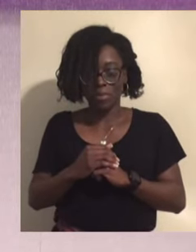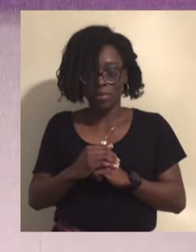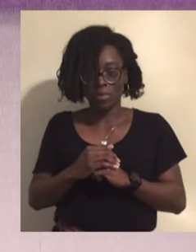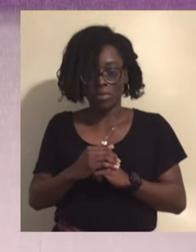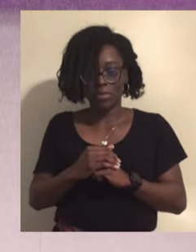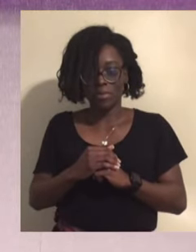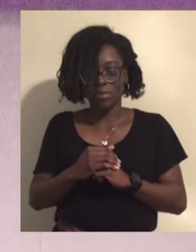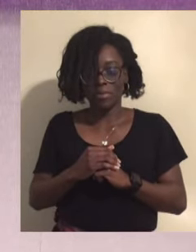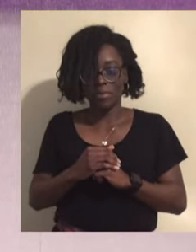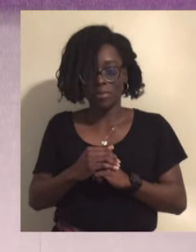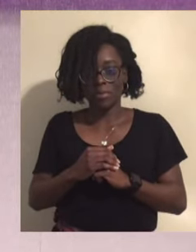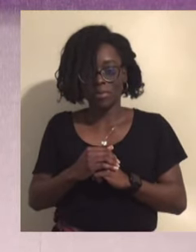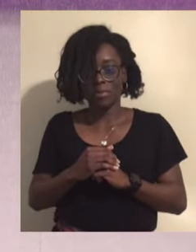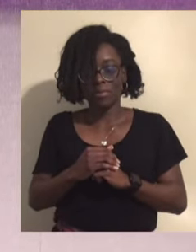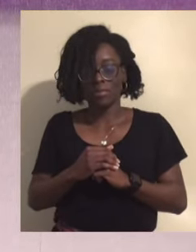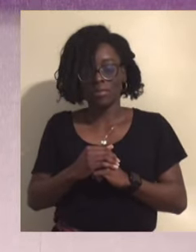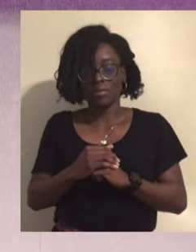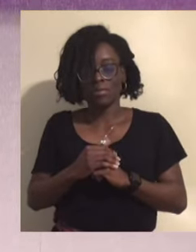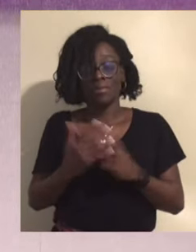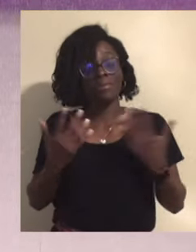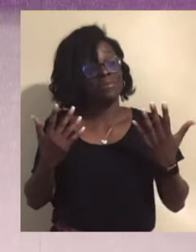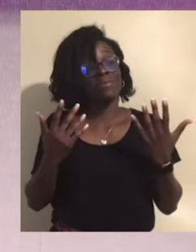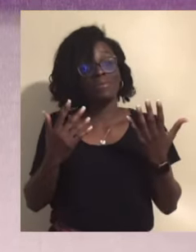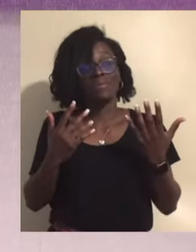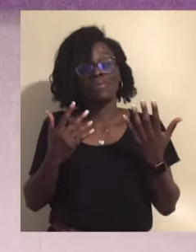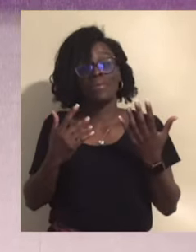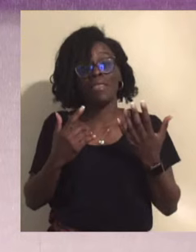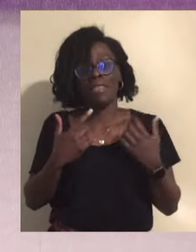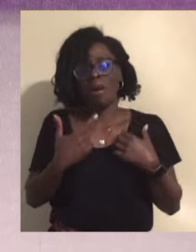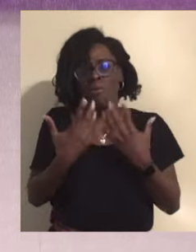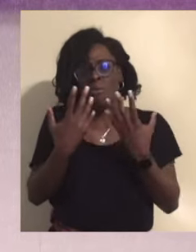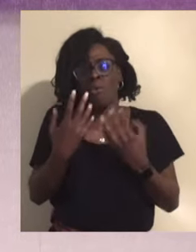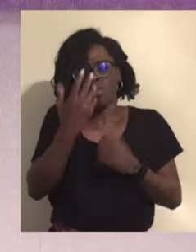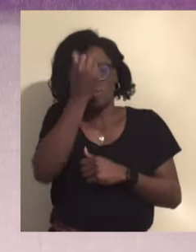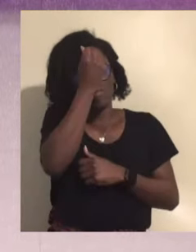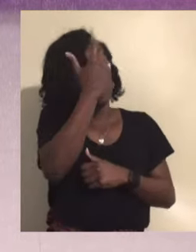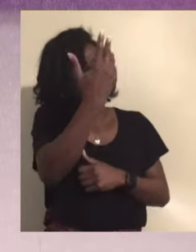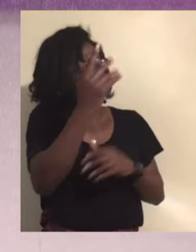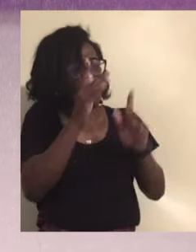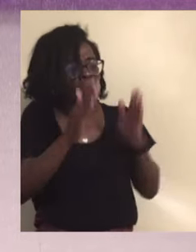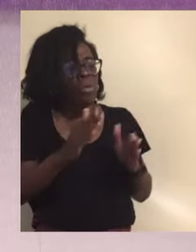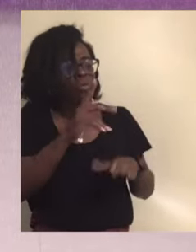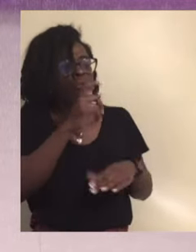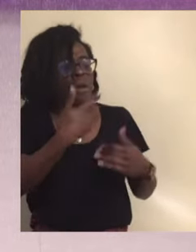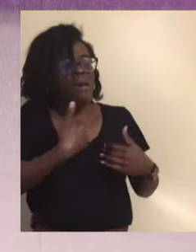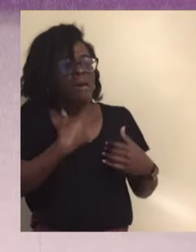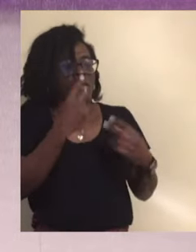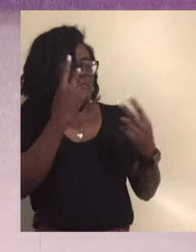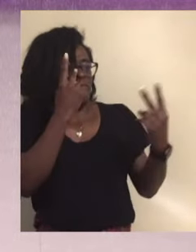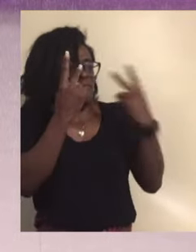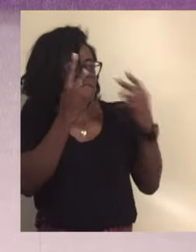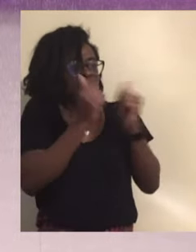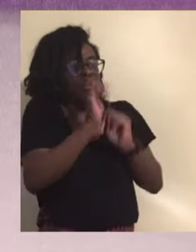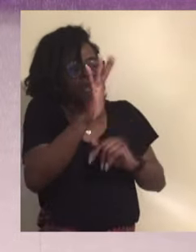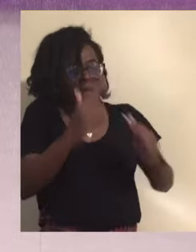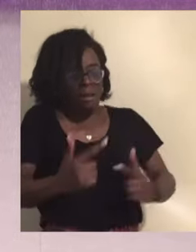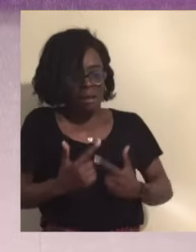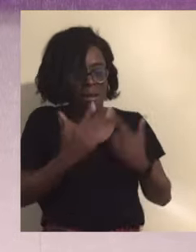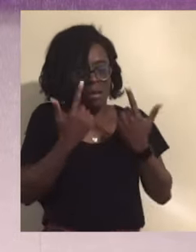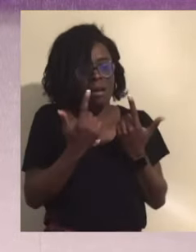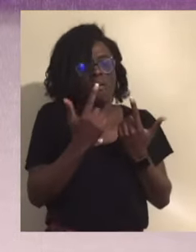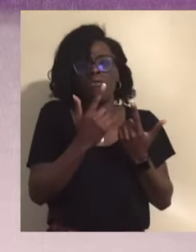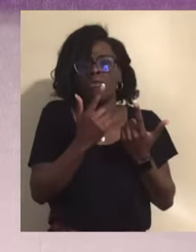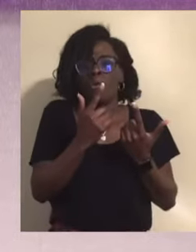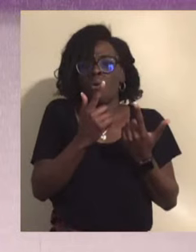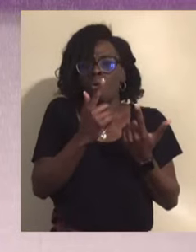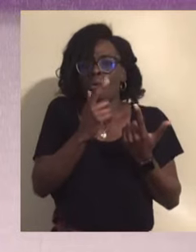Oh, I want to talk to somebody who's got a vision for your life. I want to talk to somebody who has had God disrupt your sleep at